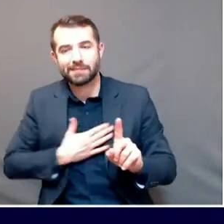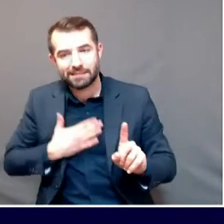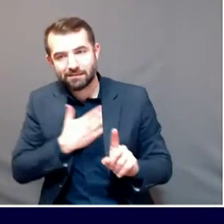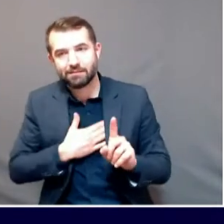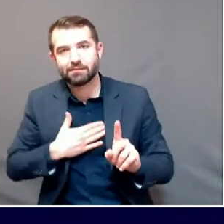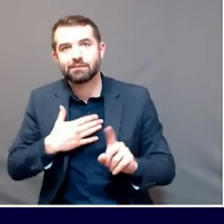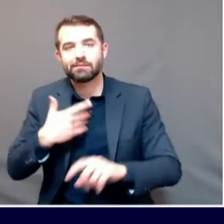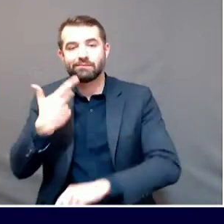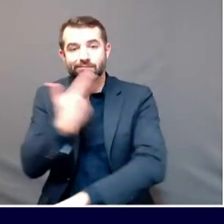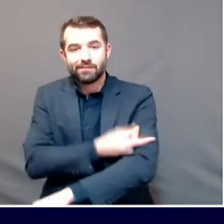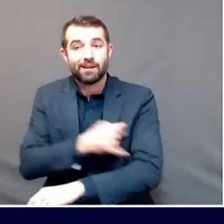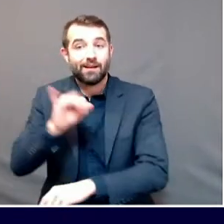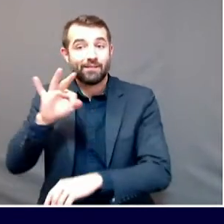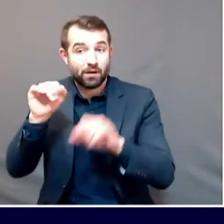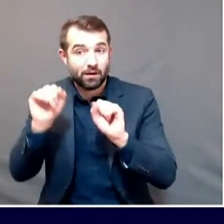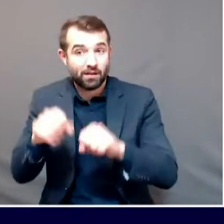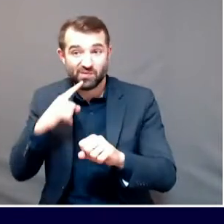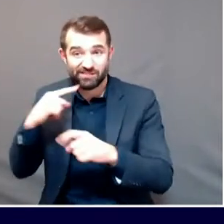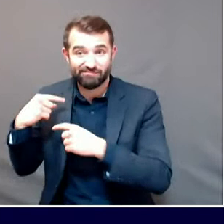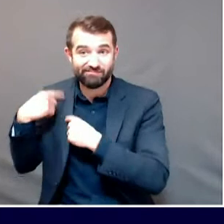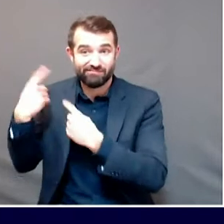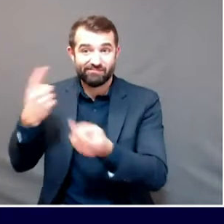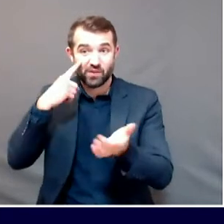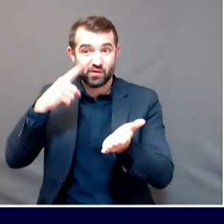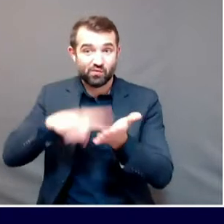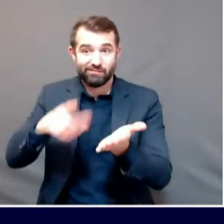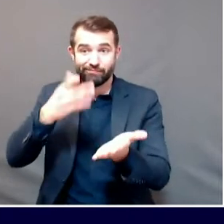that we've seen and the benefit the vaccine has for everyone.